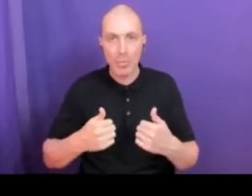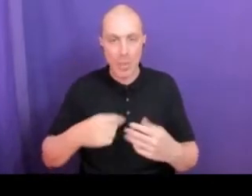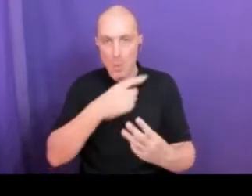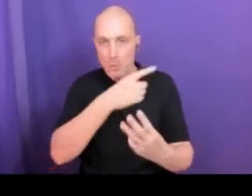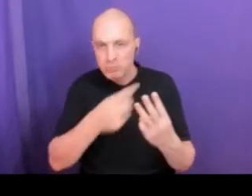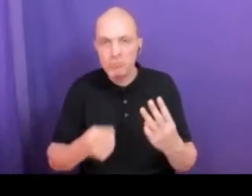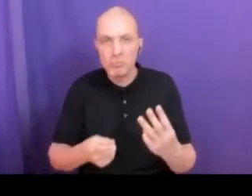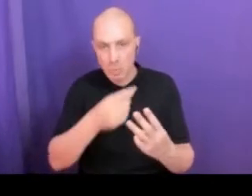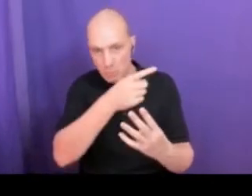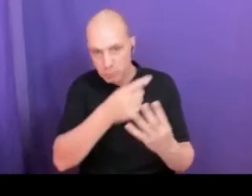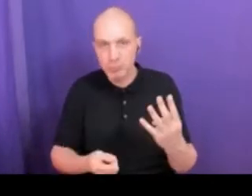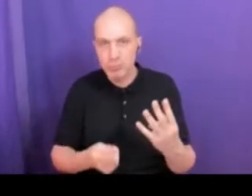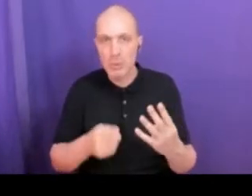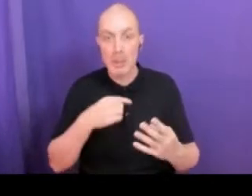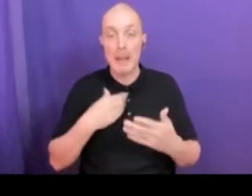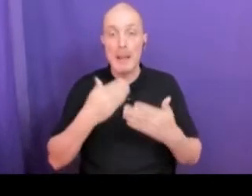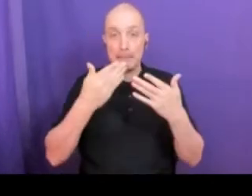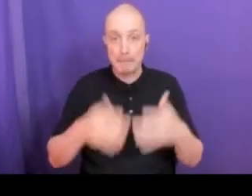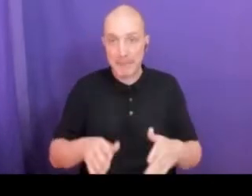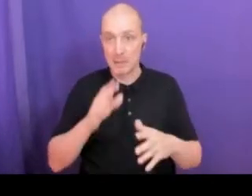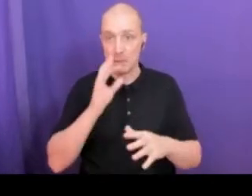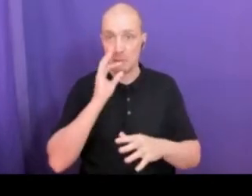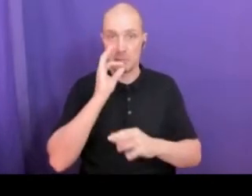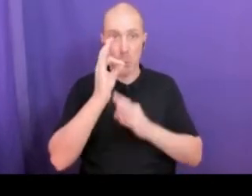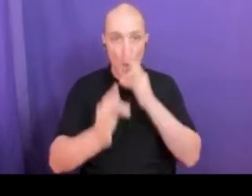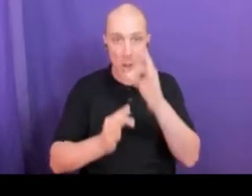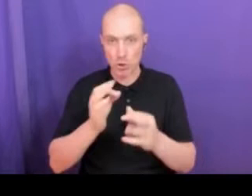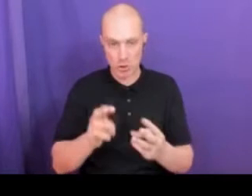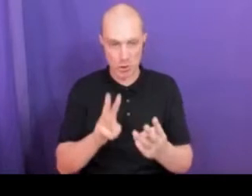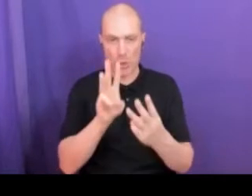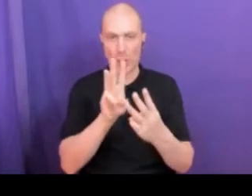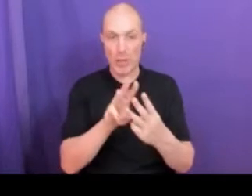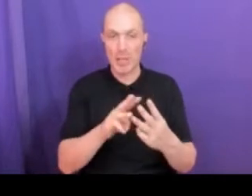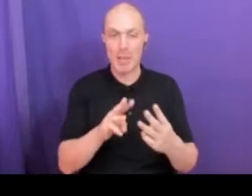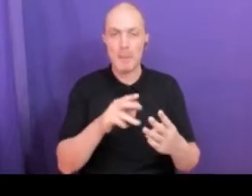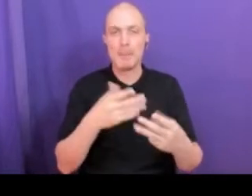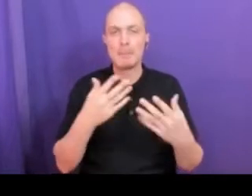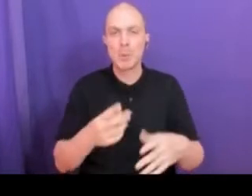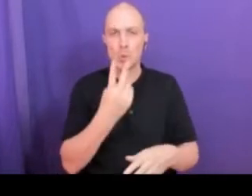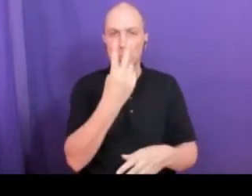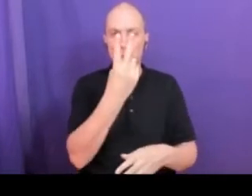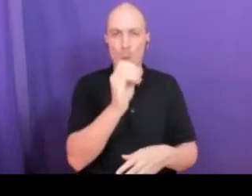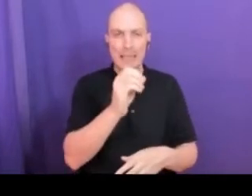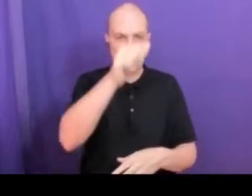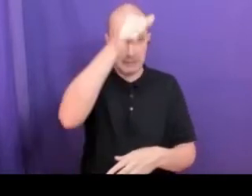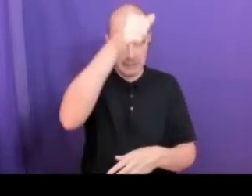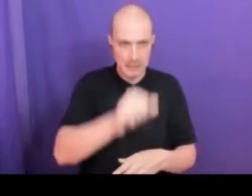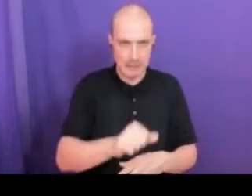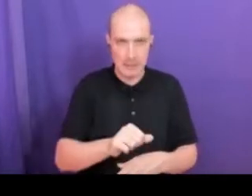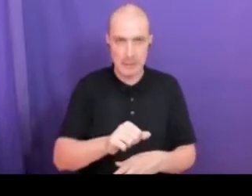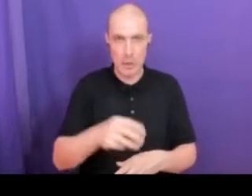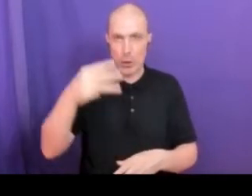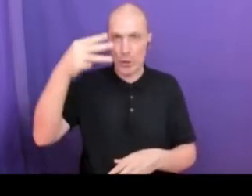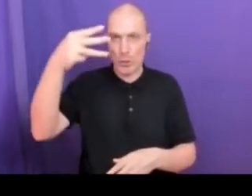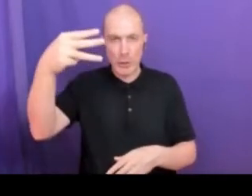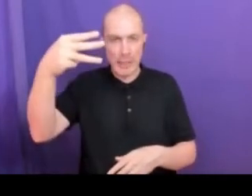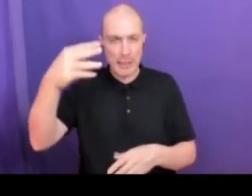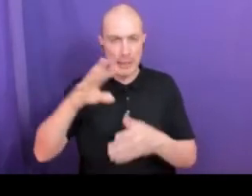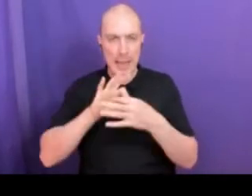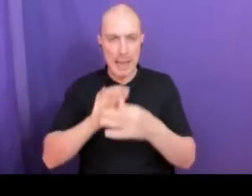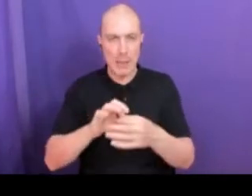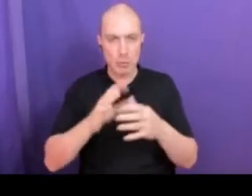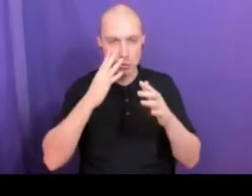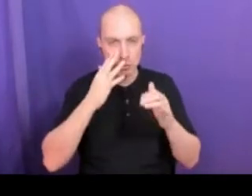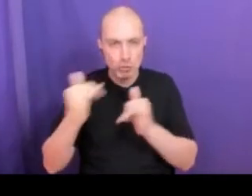screening questions. There was 20 main questions, and then at the end, there was a few questions about the clinician's experience of filling